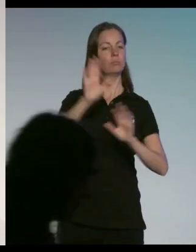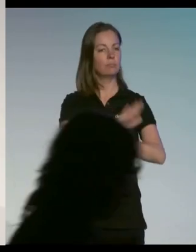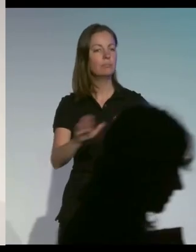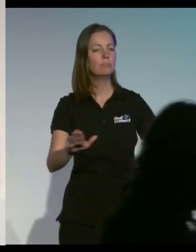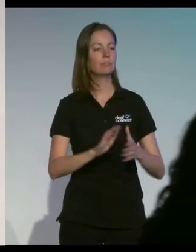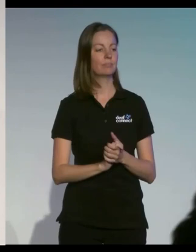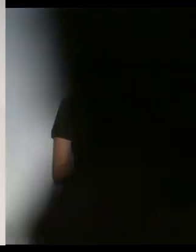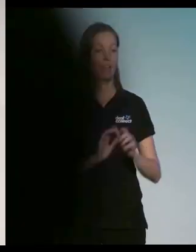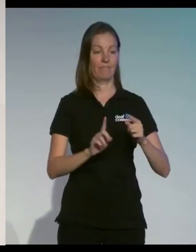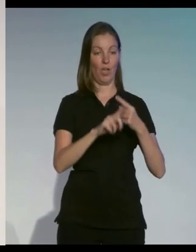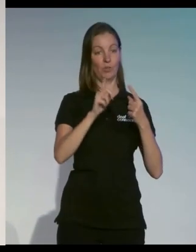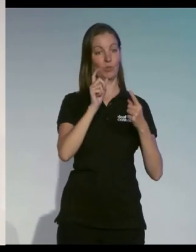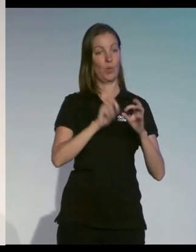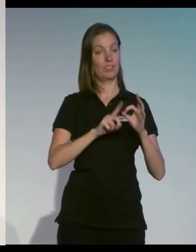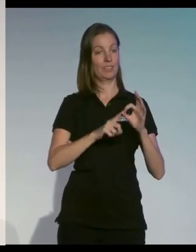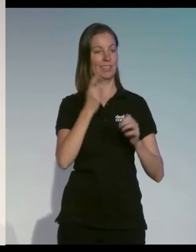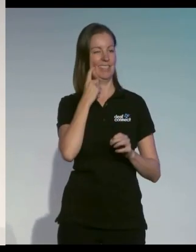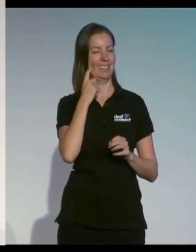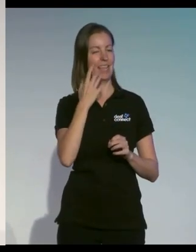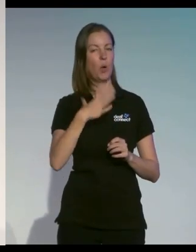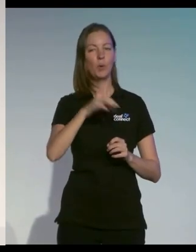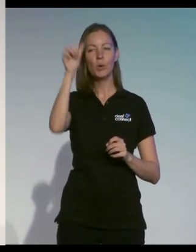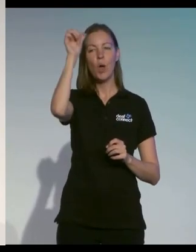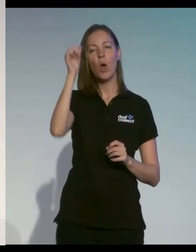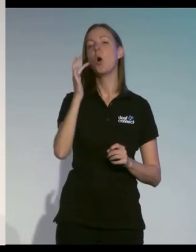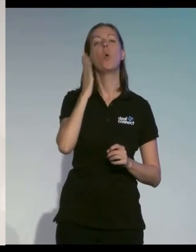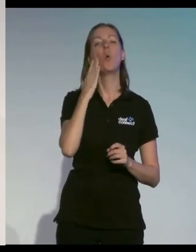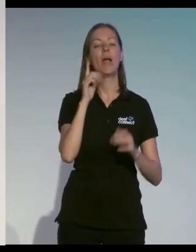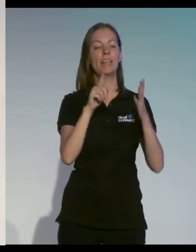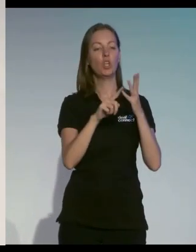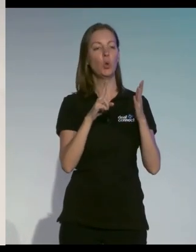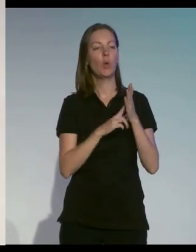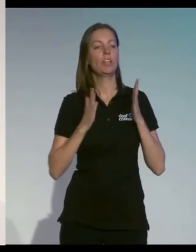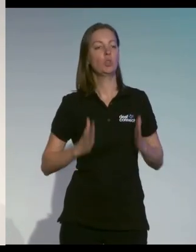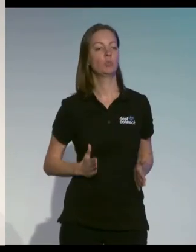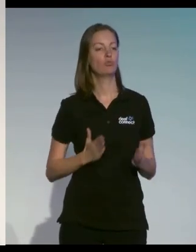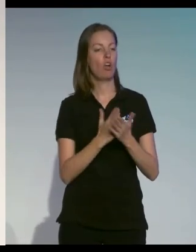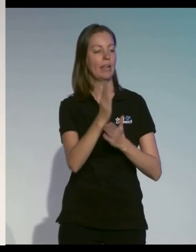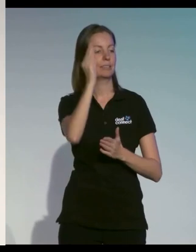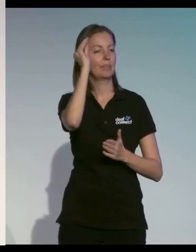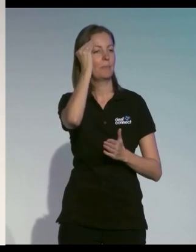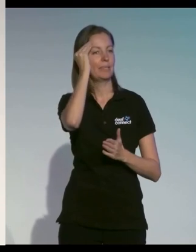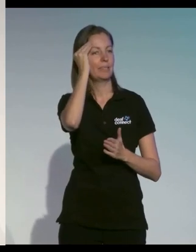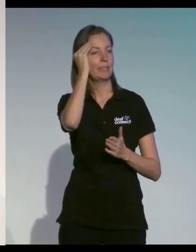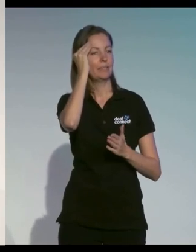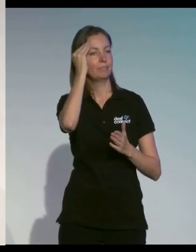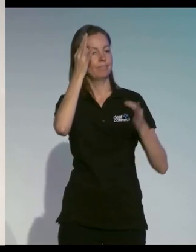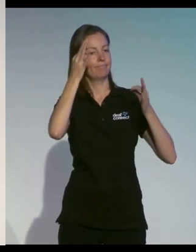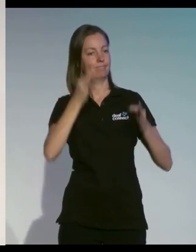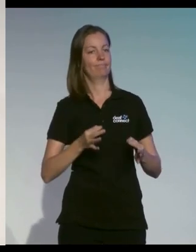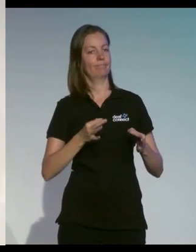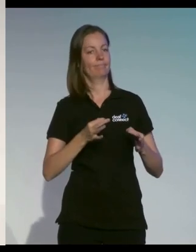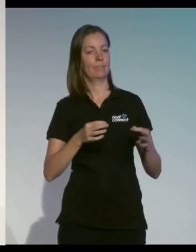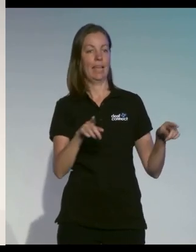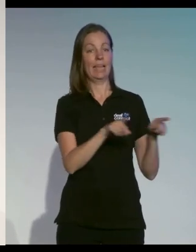it's a pretty easy one. I want to know, when did the UN Human Rights Committee find that criminalising same-sex